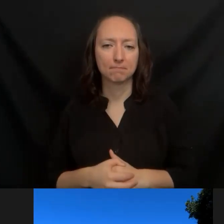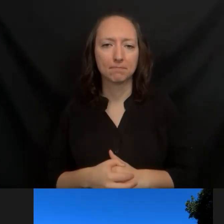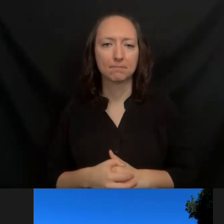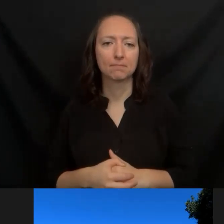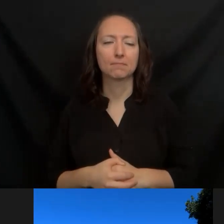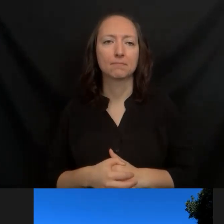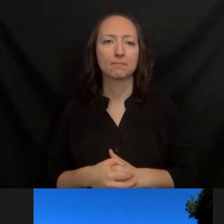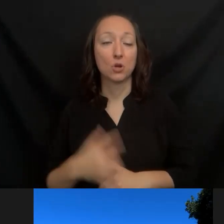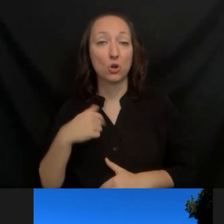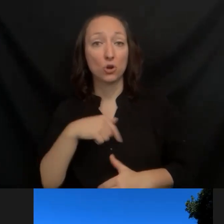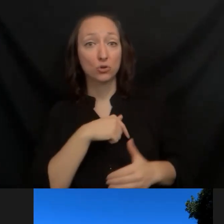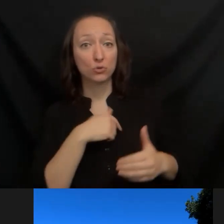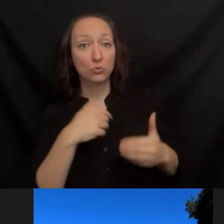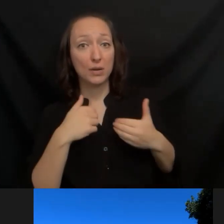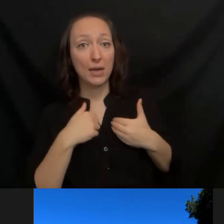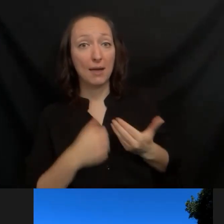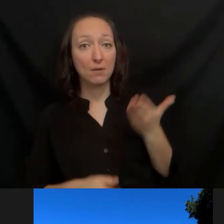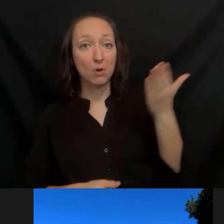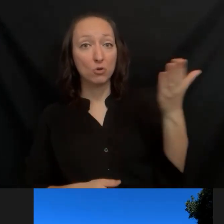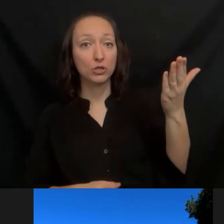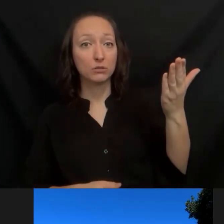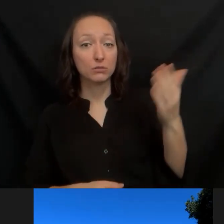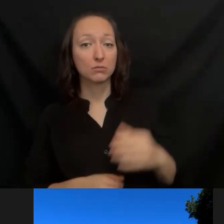Do we have a motion? Motion to.